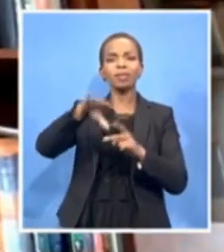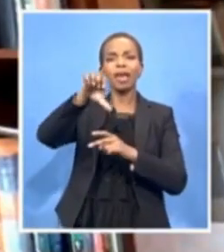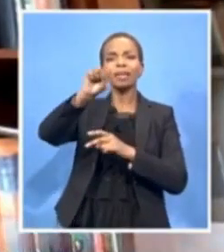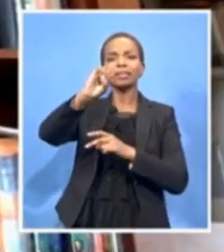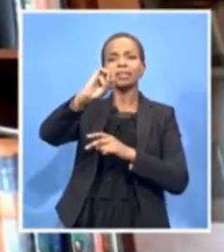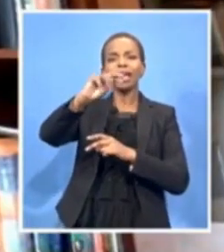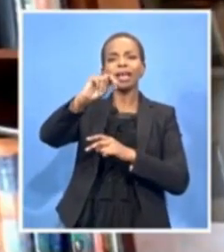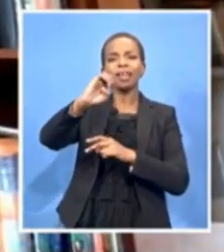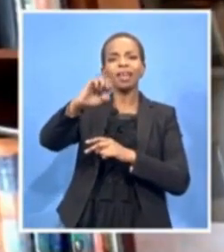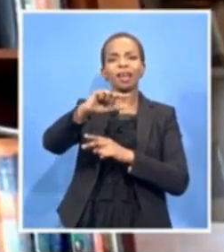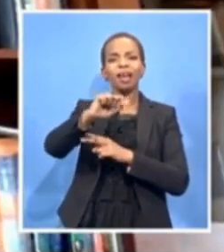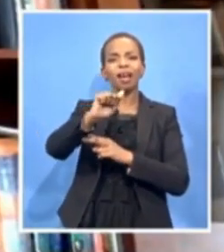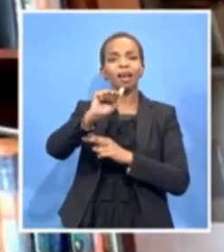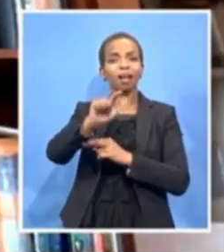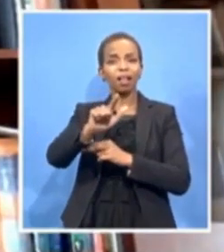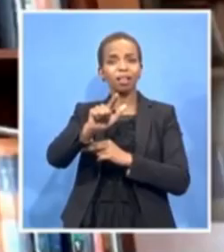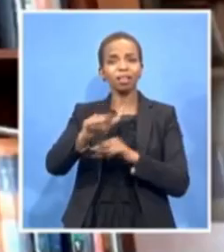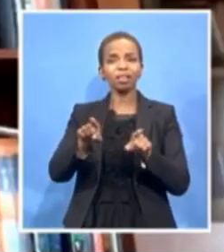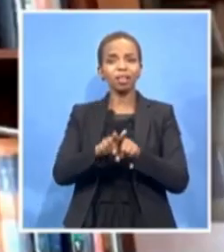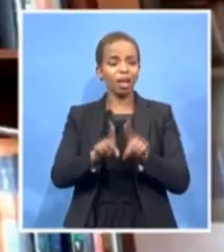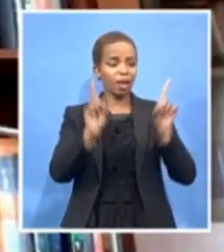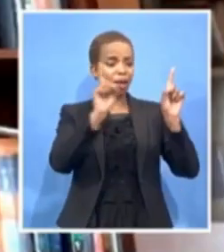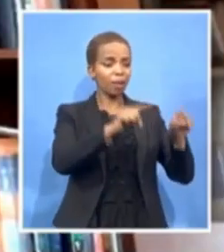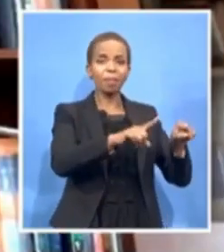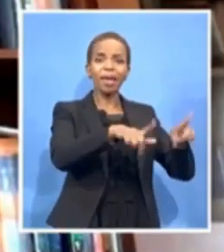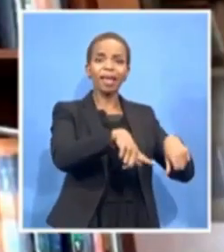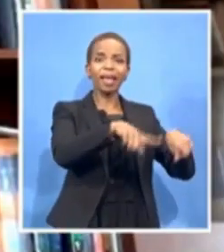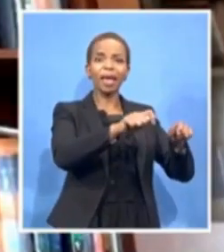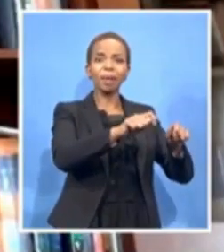South Africa to Cairo in Egypt.